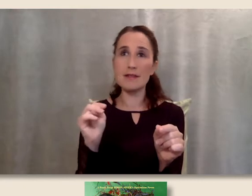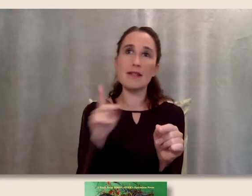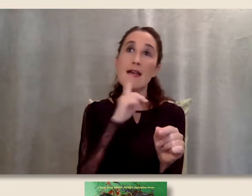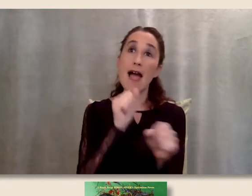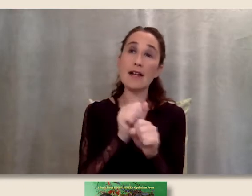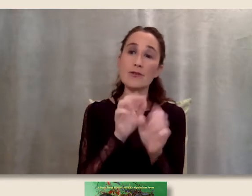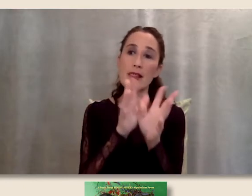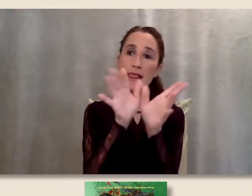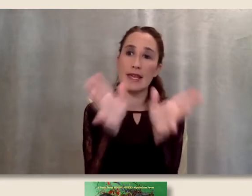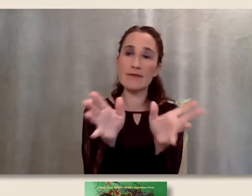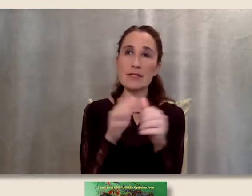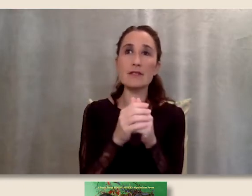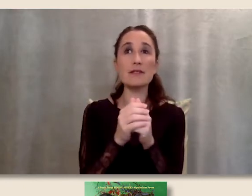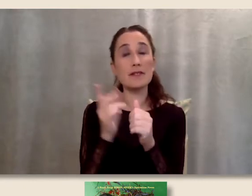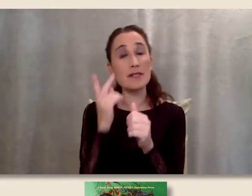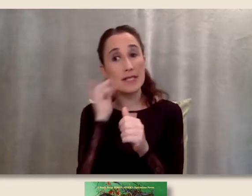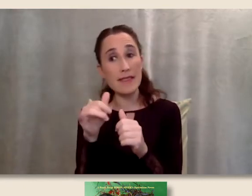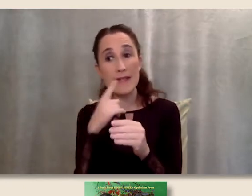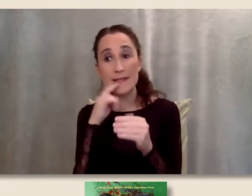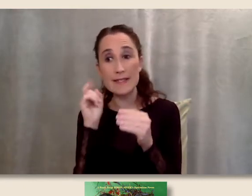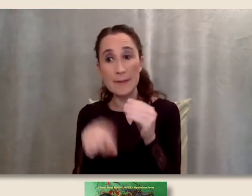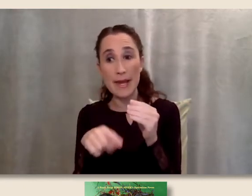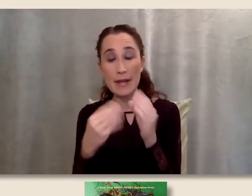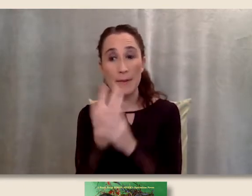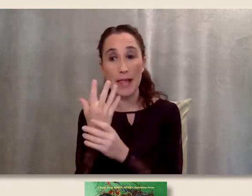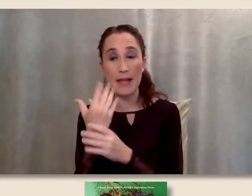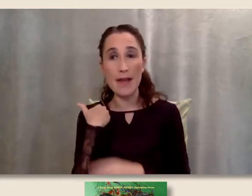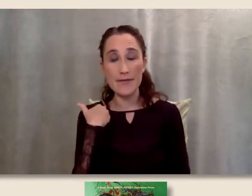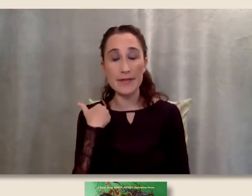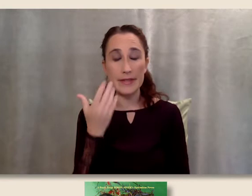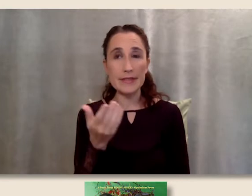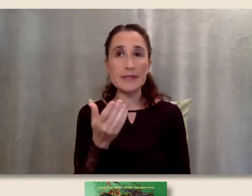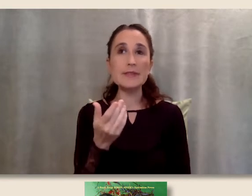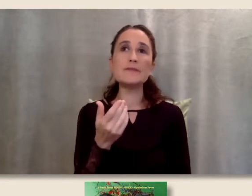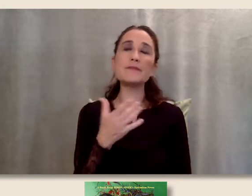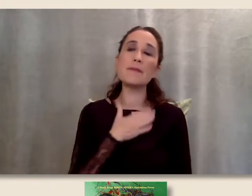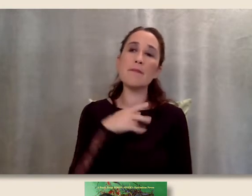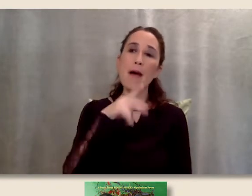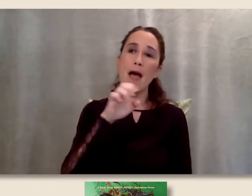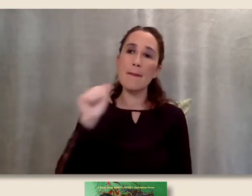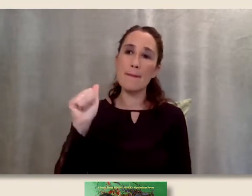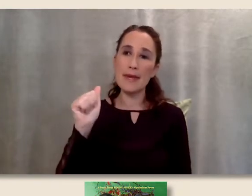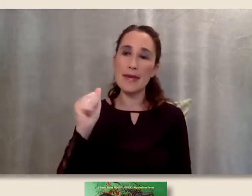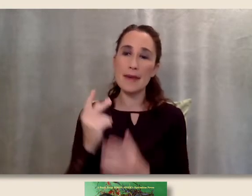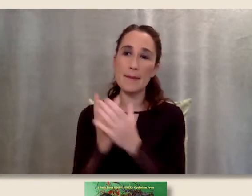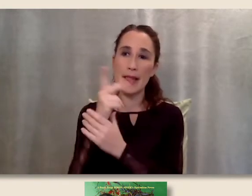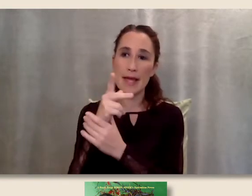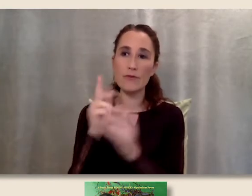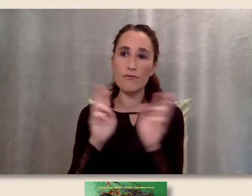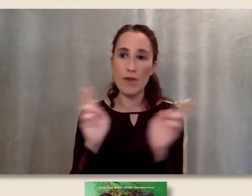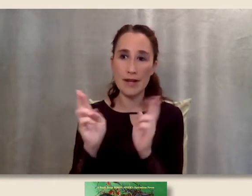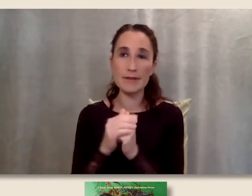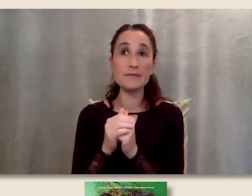dill plant. And then you can see this is a tomato plant that I have. And then this is my pea plant that's probably ready.